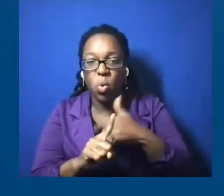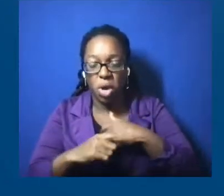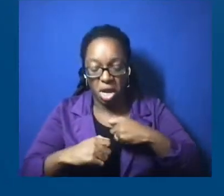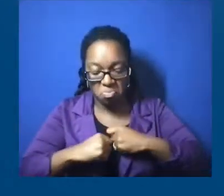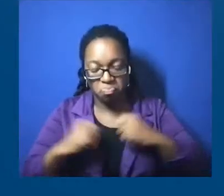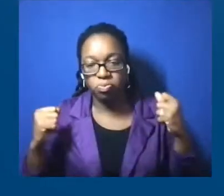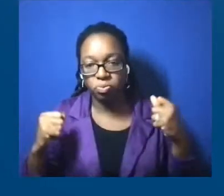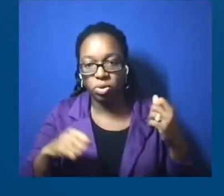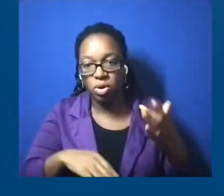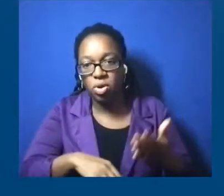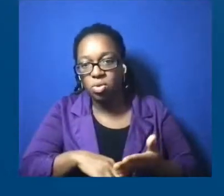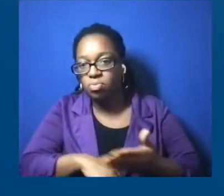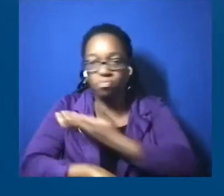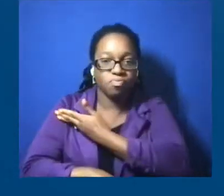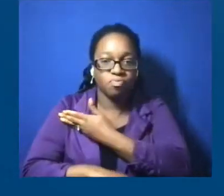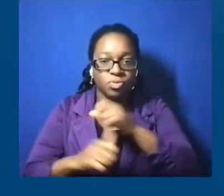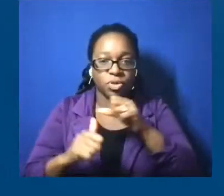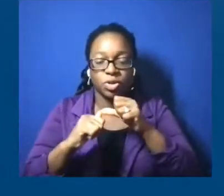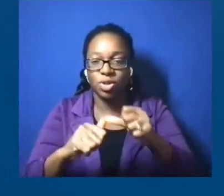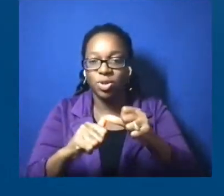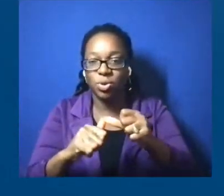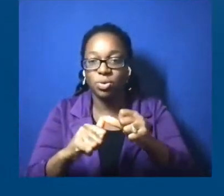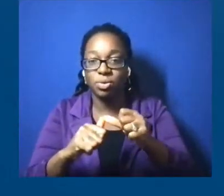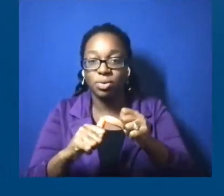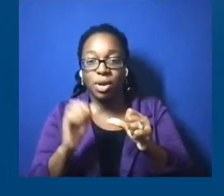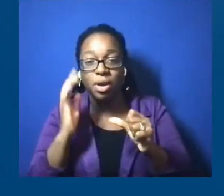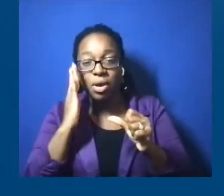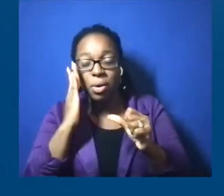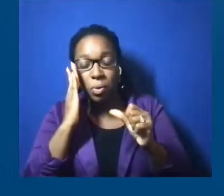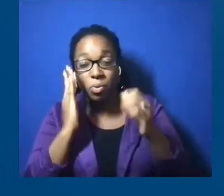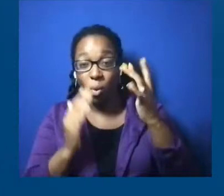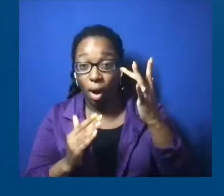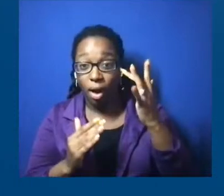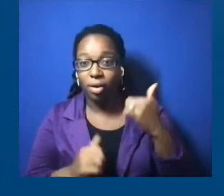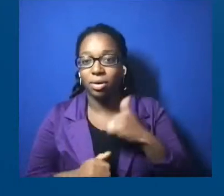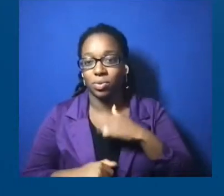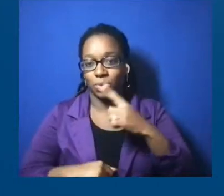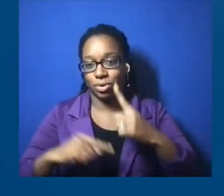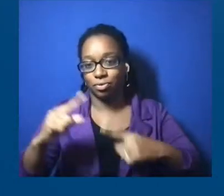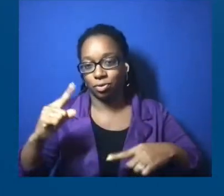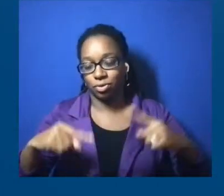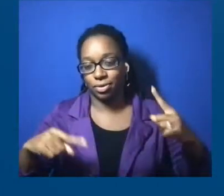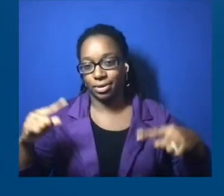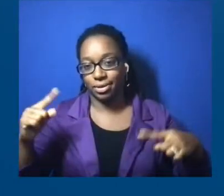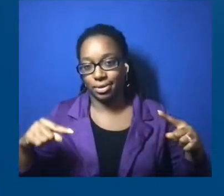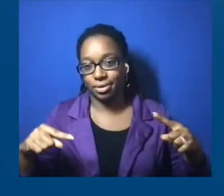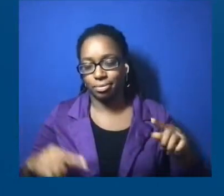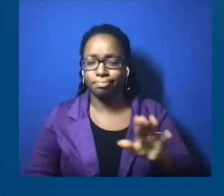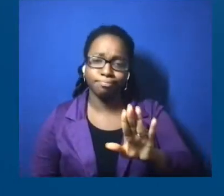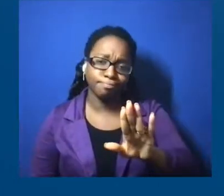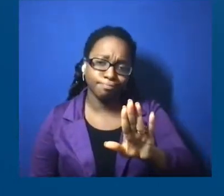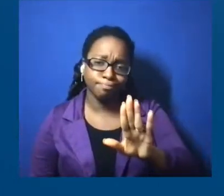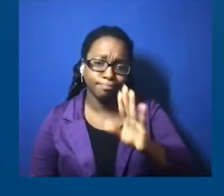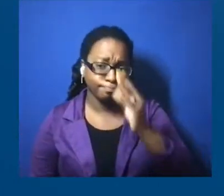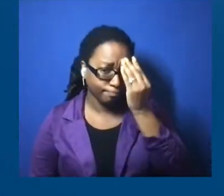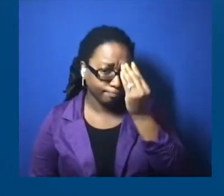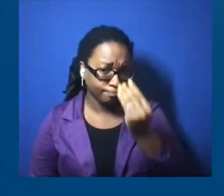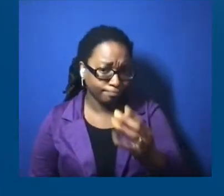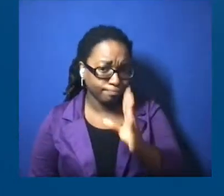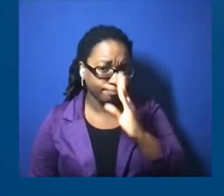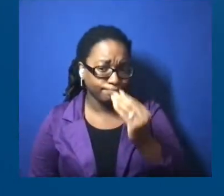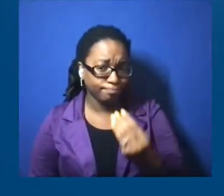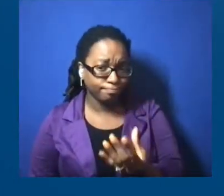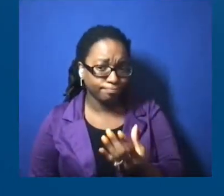our diversity is one of those reasons. Folks, look, I really mean it. There's nothing beyond